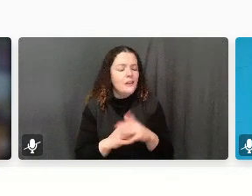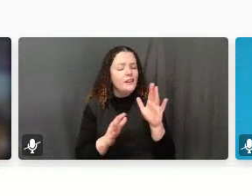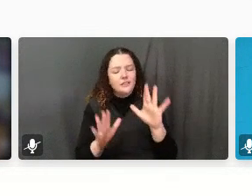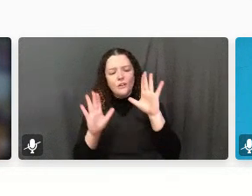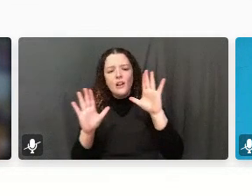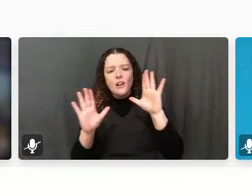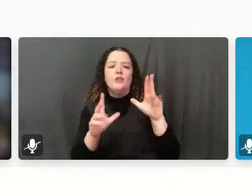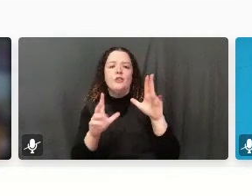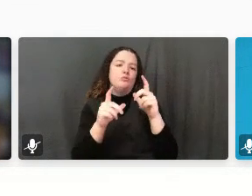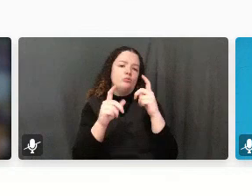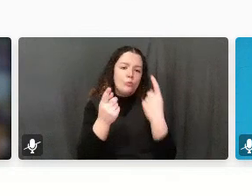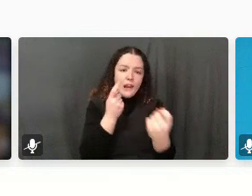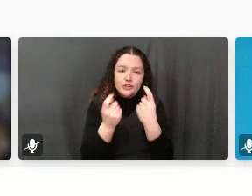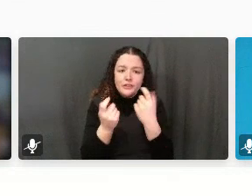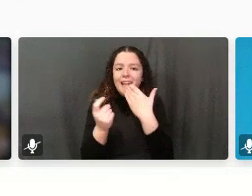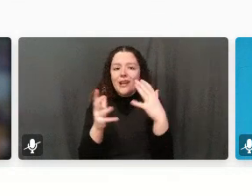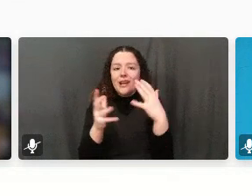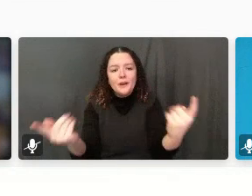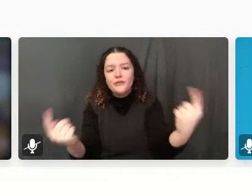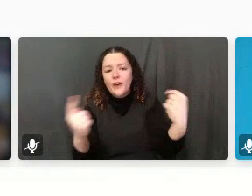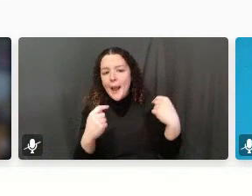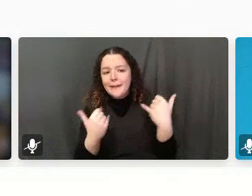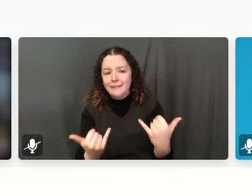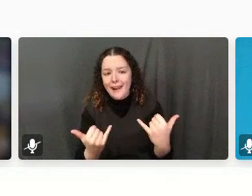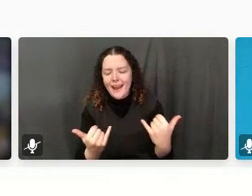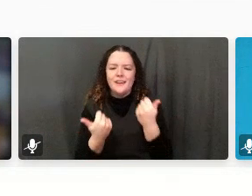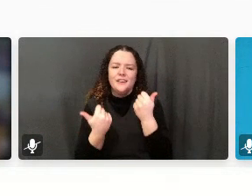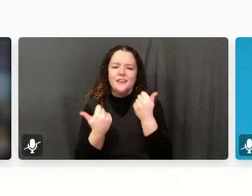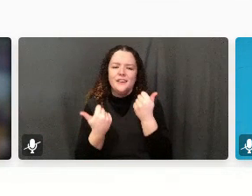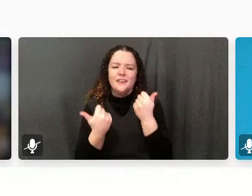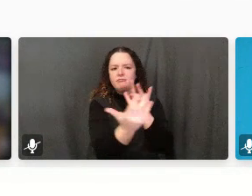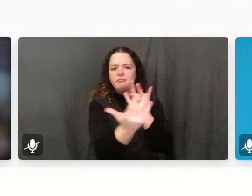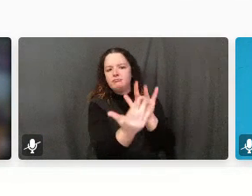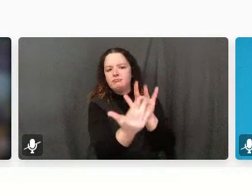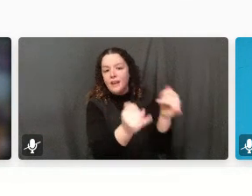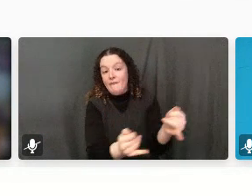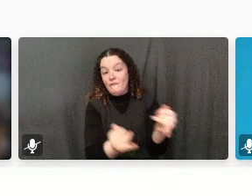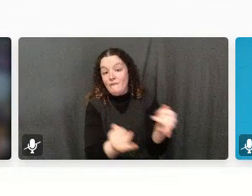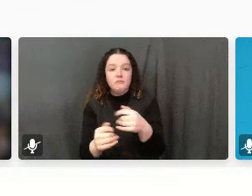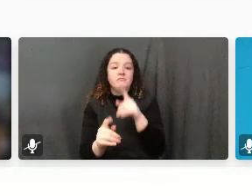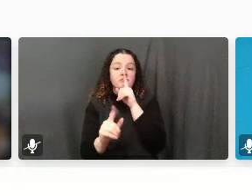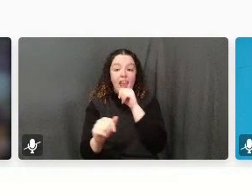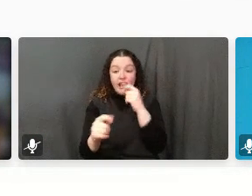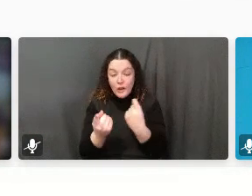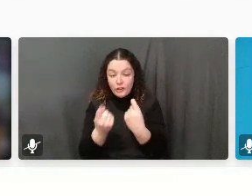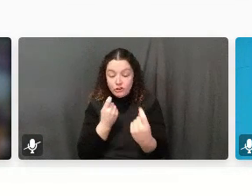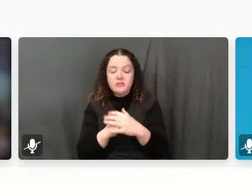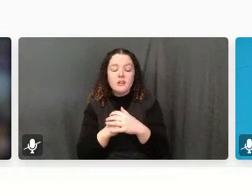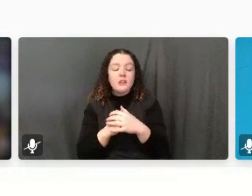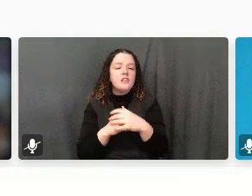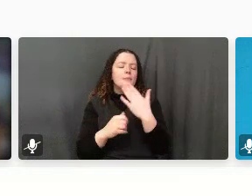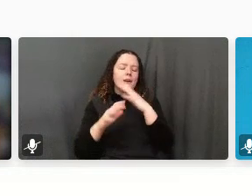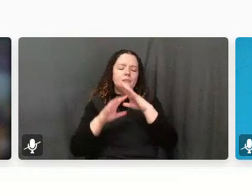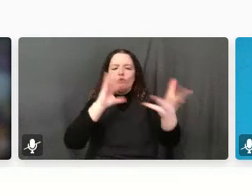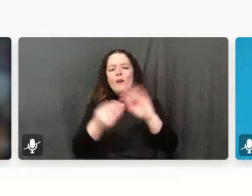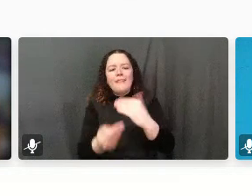for attending today. I'm going to try to reach out to some of you individually to answer some of these questions where I can. But overall, thank you so much for coming to our webinar today